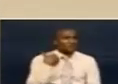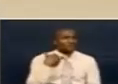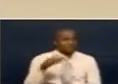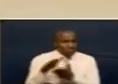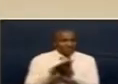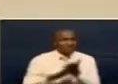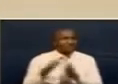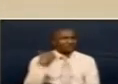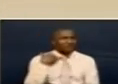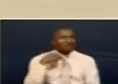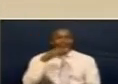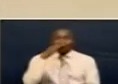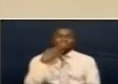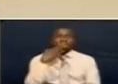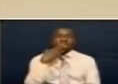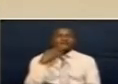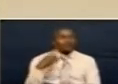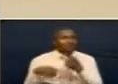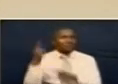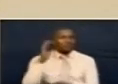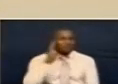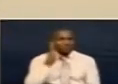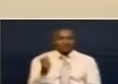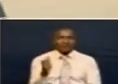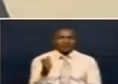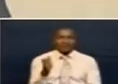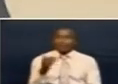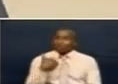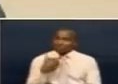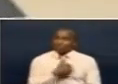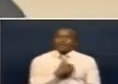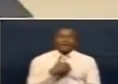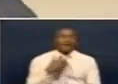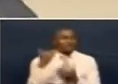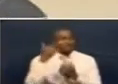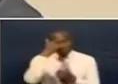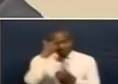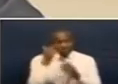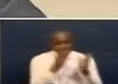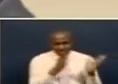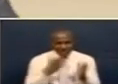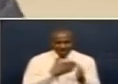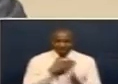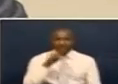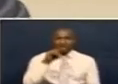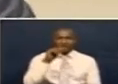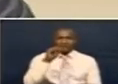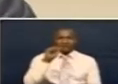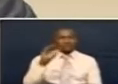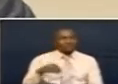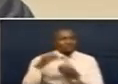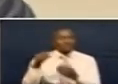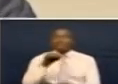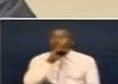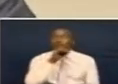based on numbers, Musalia will clinch the ticket. And we have a hope because in our arrangement in NASA, we are giving Raila